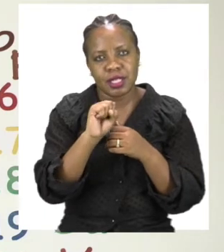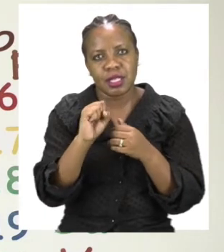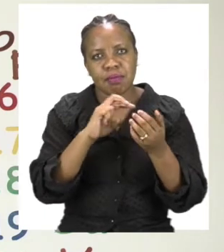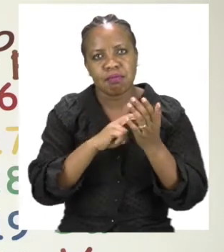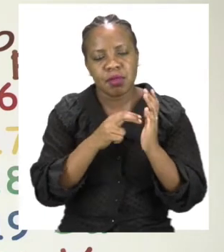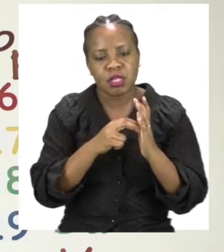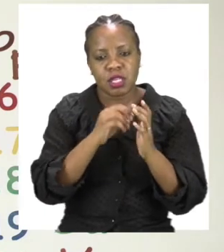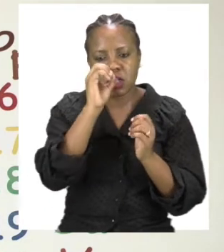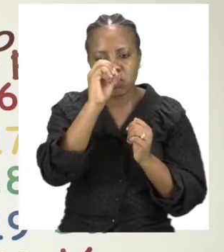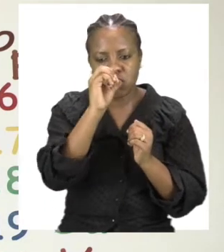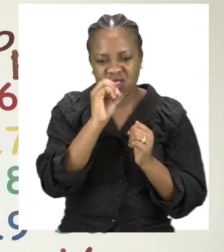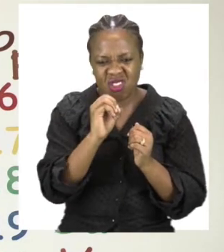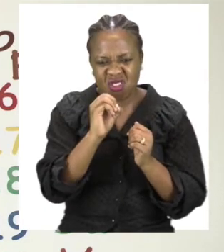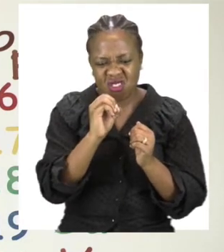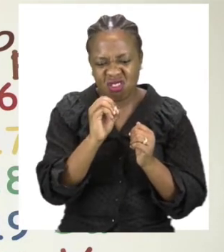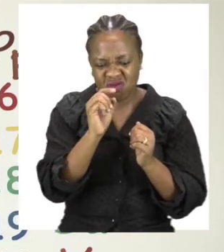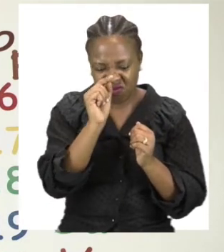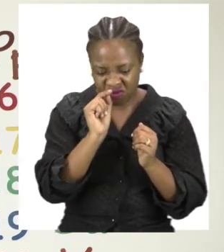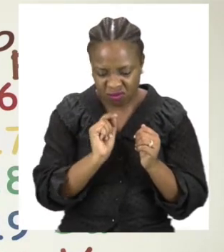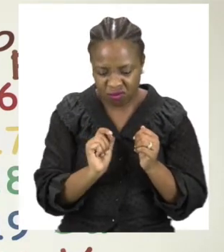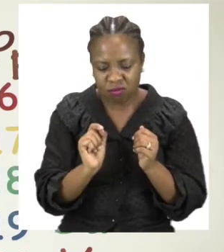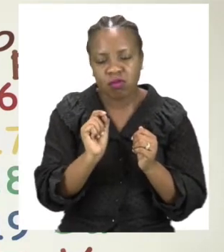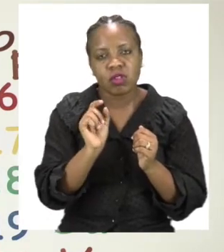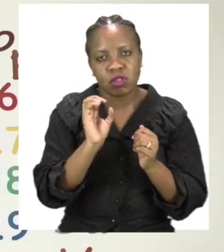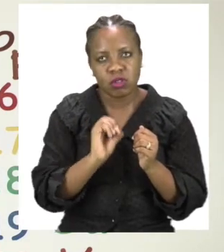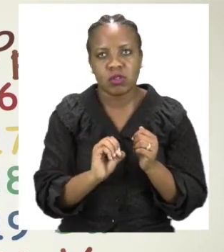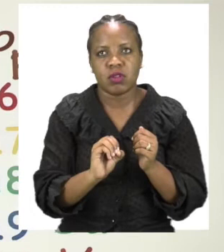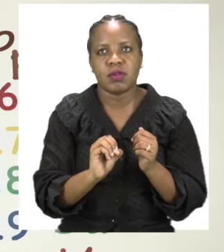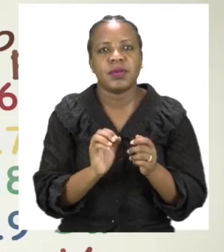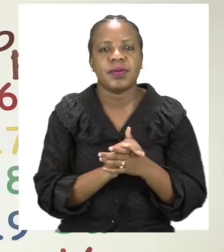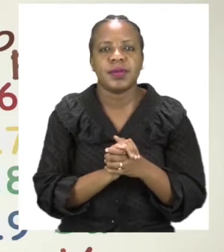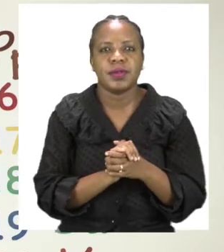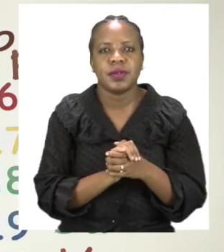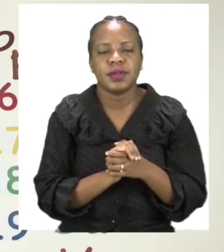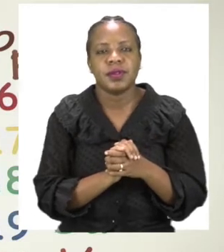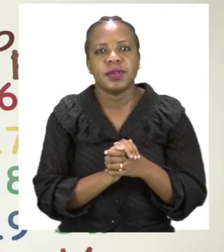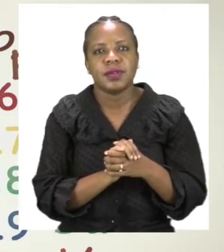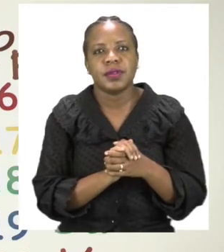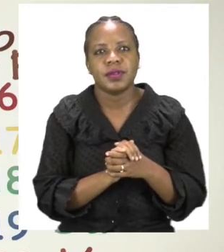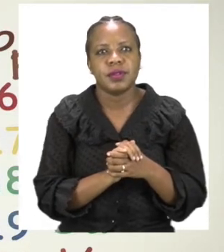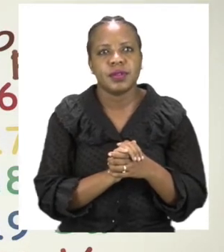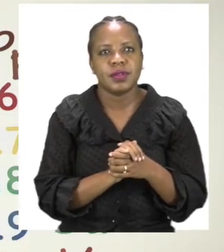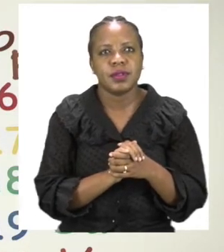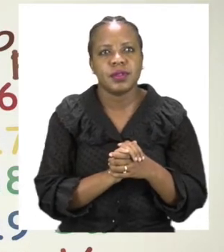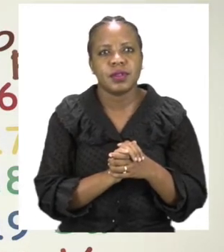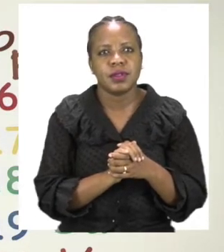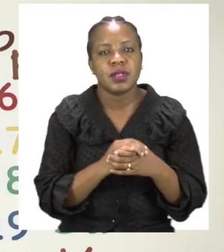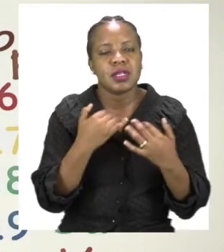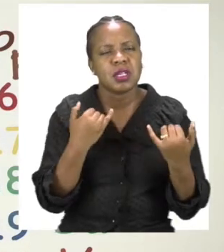already. And then after that, we are going to use either our